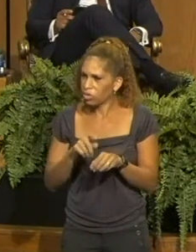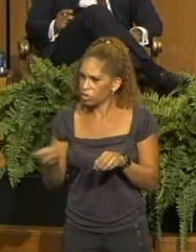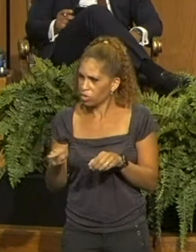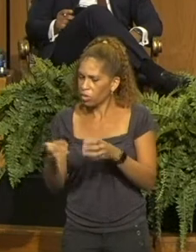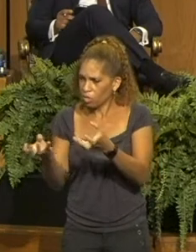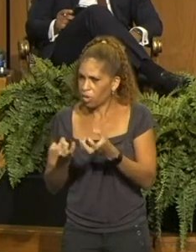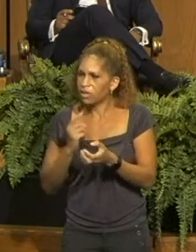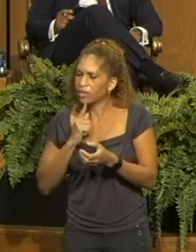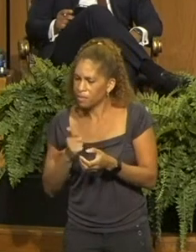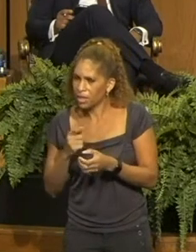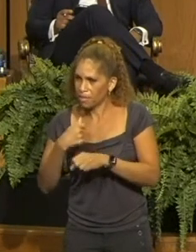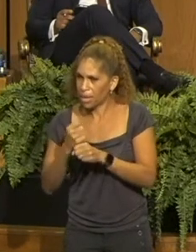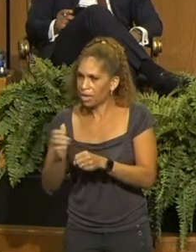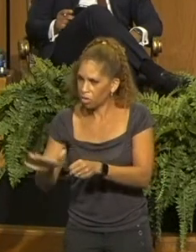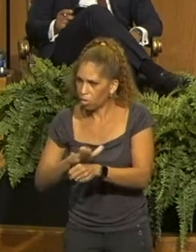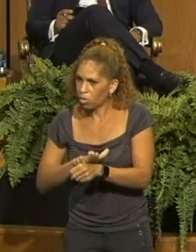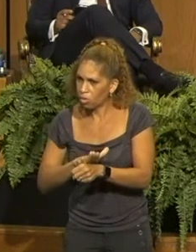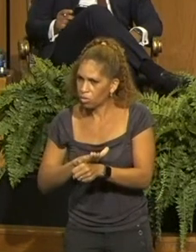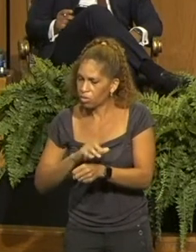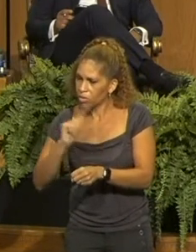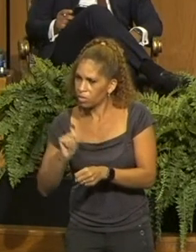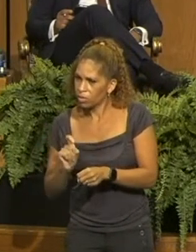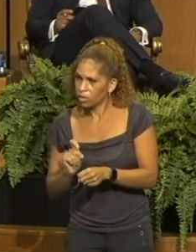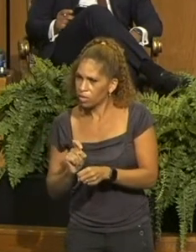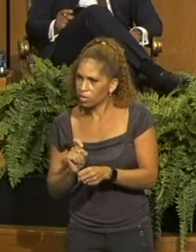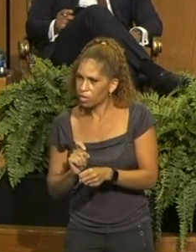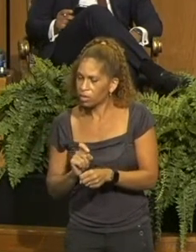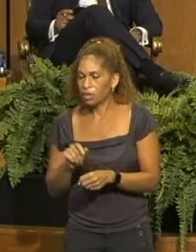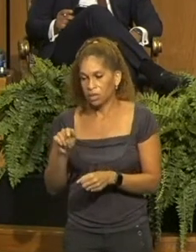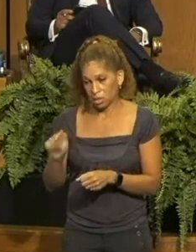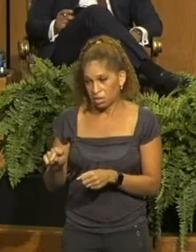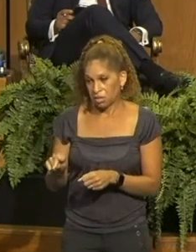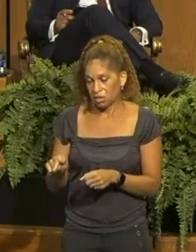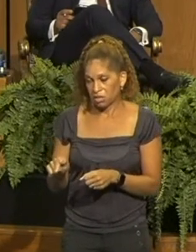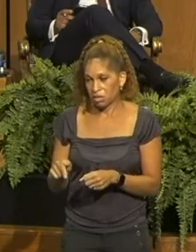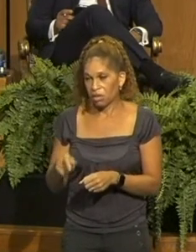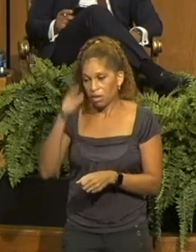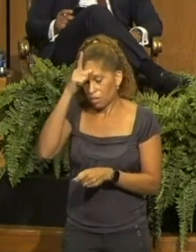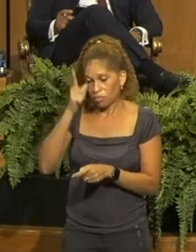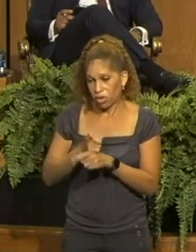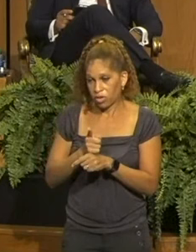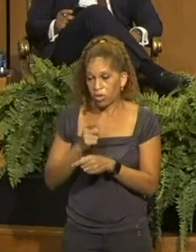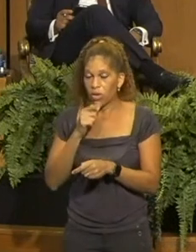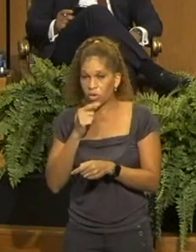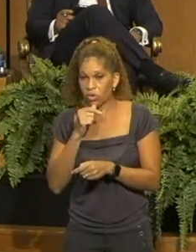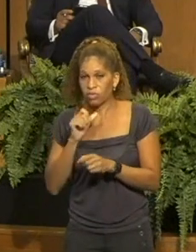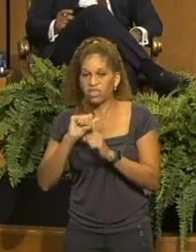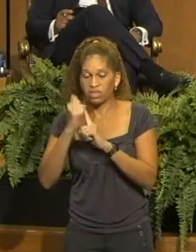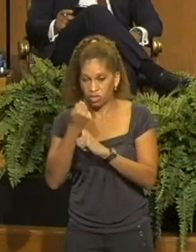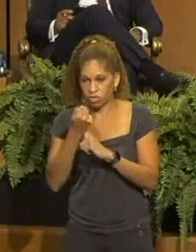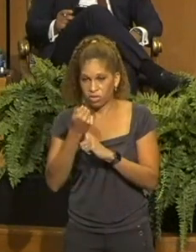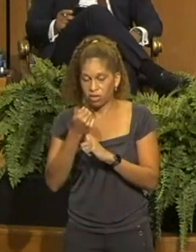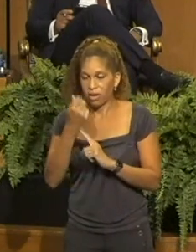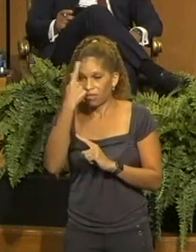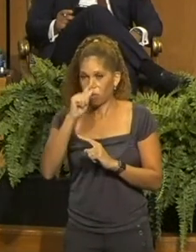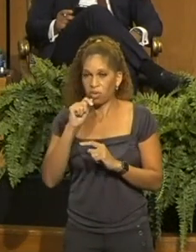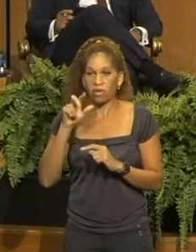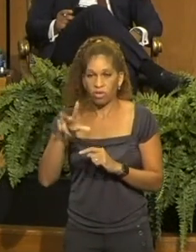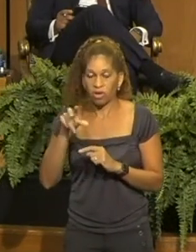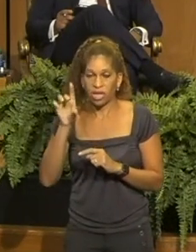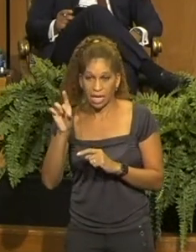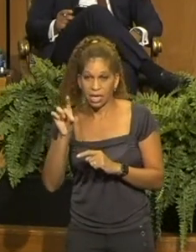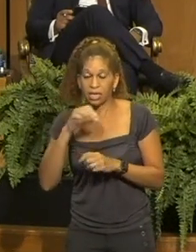to be made whole? Here's a brother who's been in this situation for 38